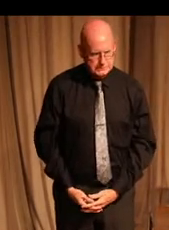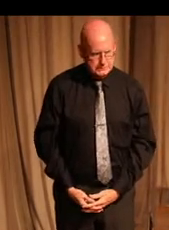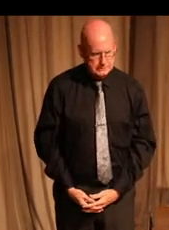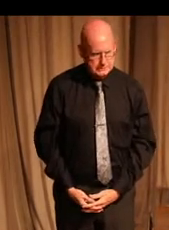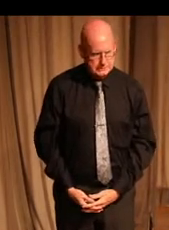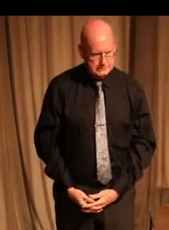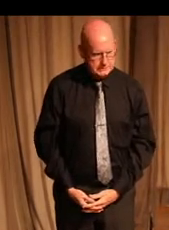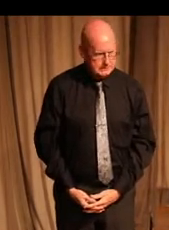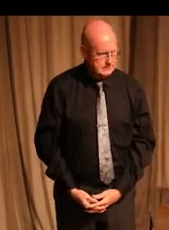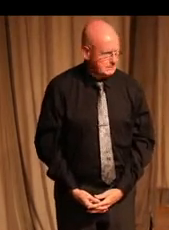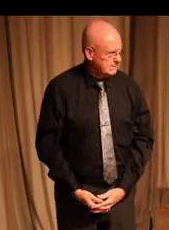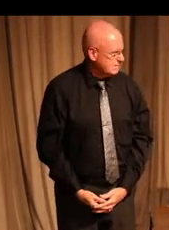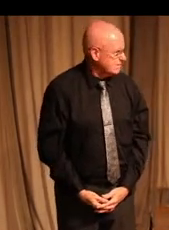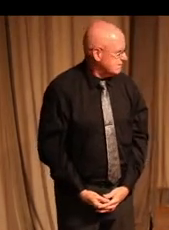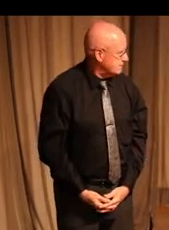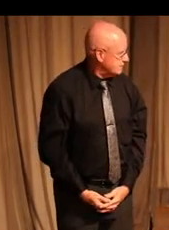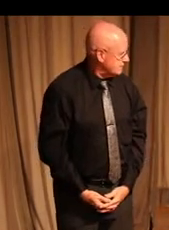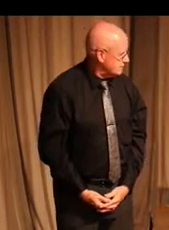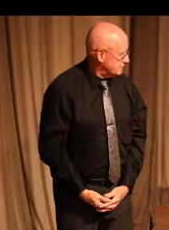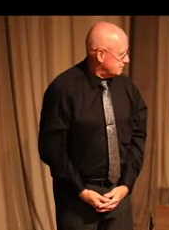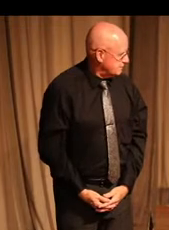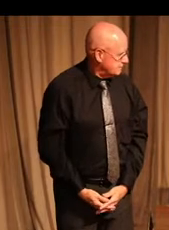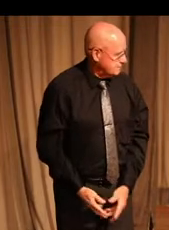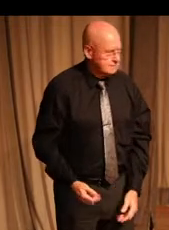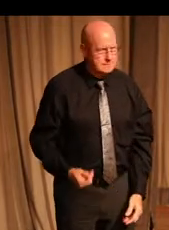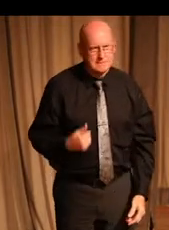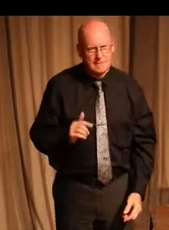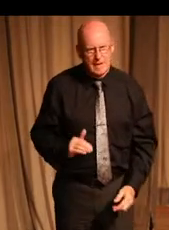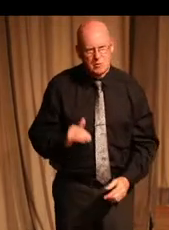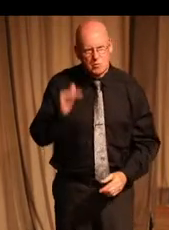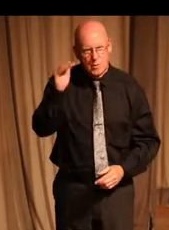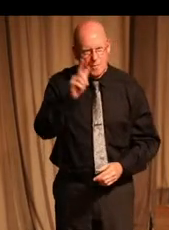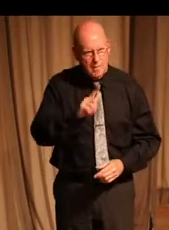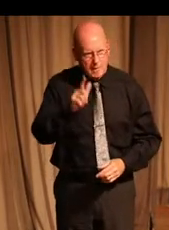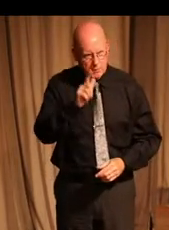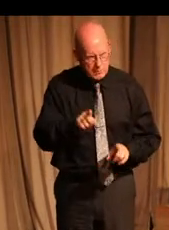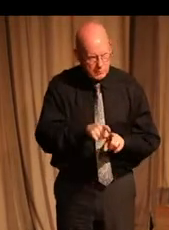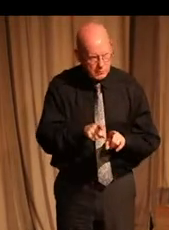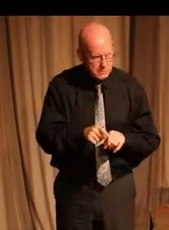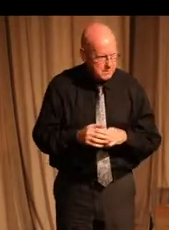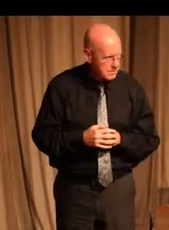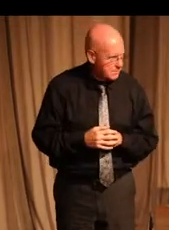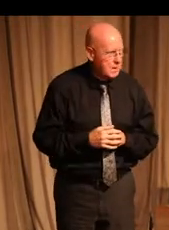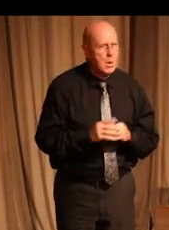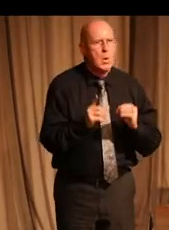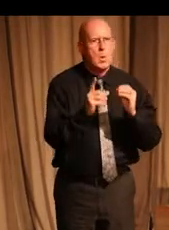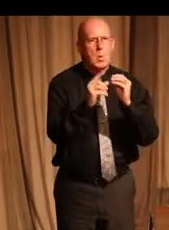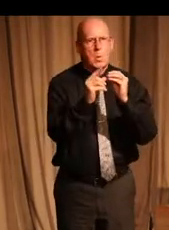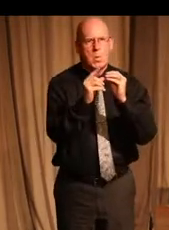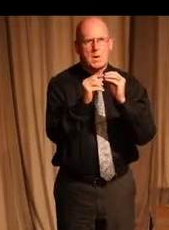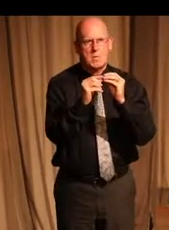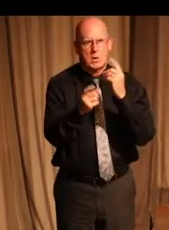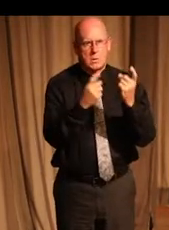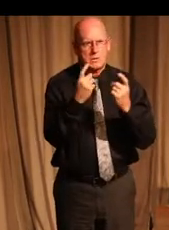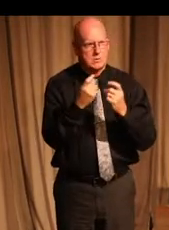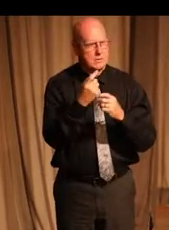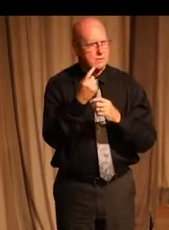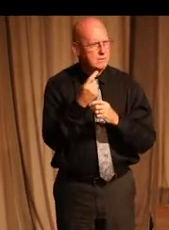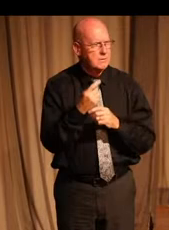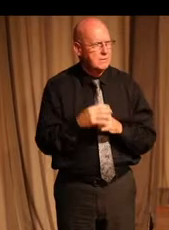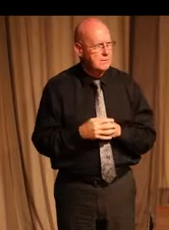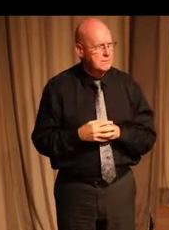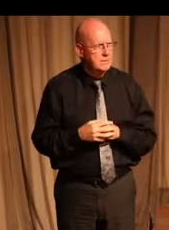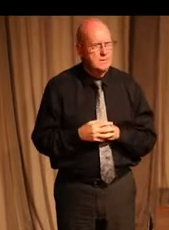I'm just smelling my library that I grew up in. That's where I am. One more question for Jason